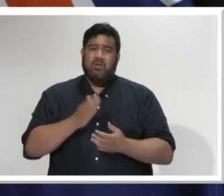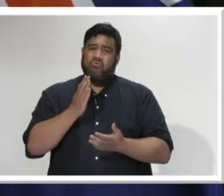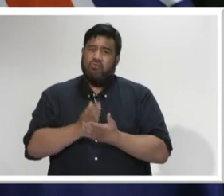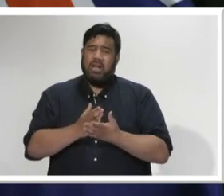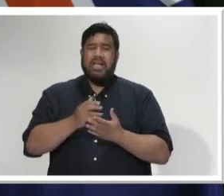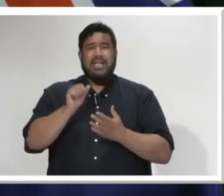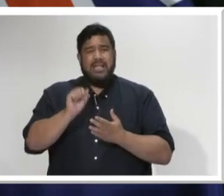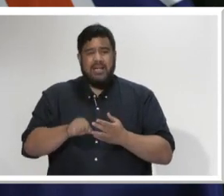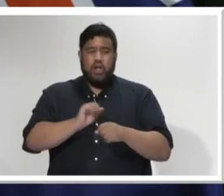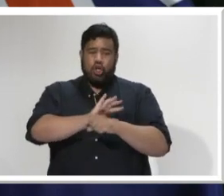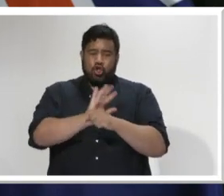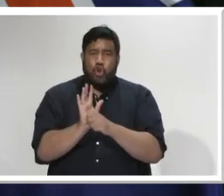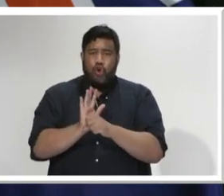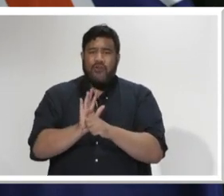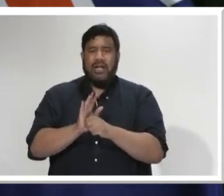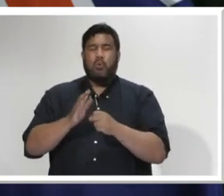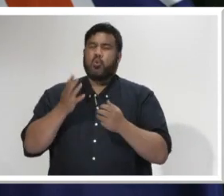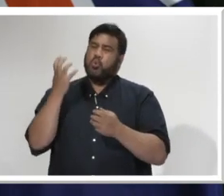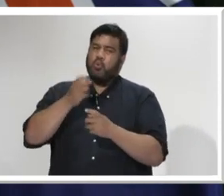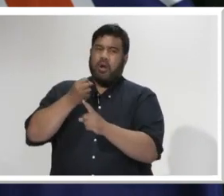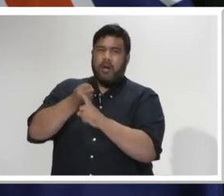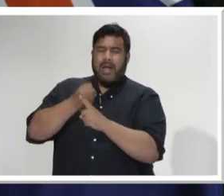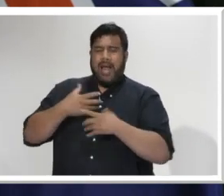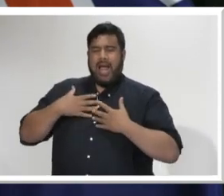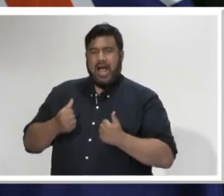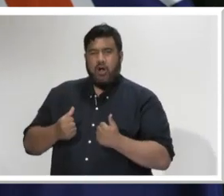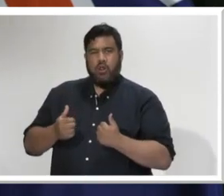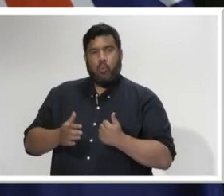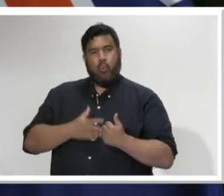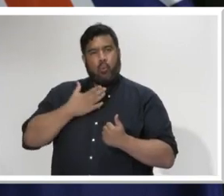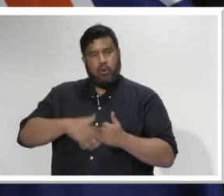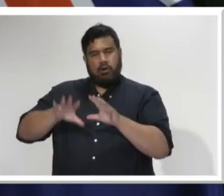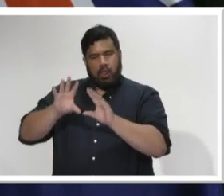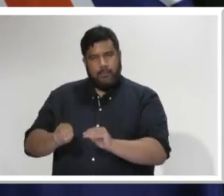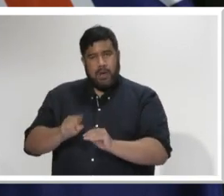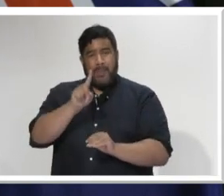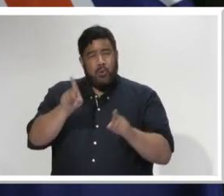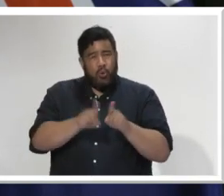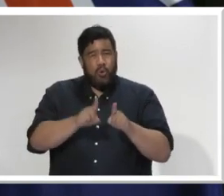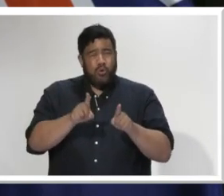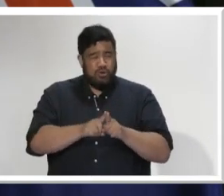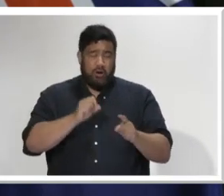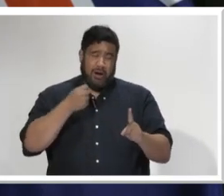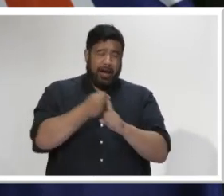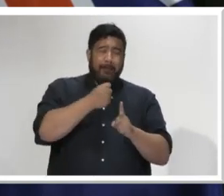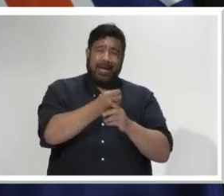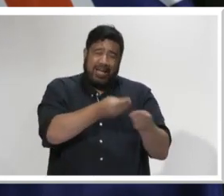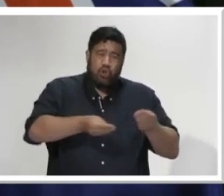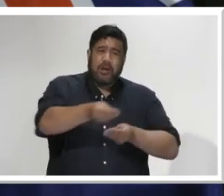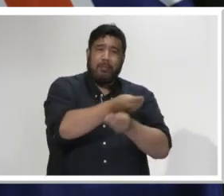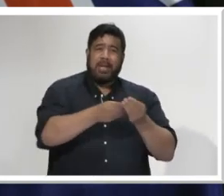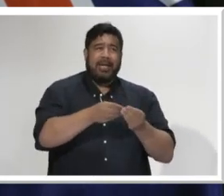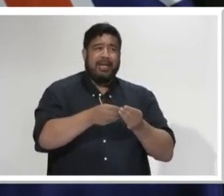taking people's livelihoods too. Our best economic strategy is still to win the fight